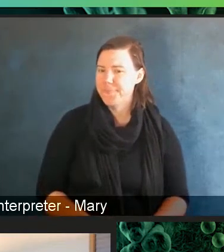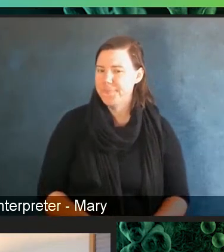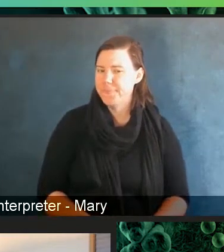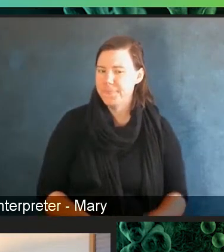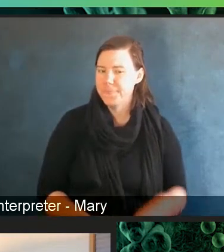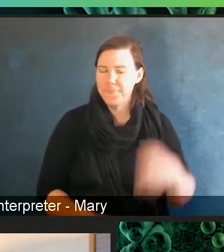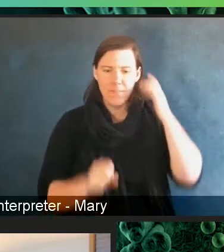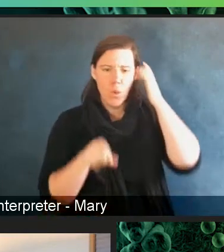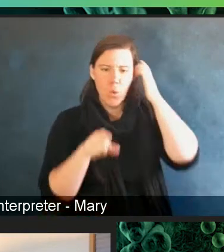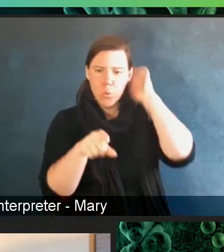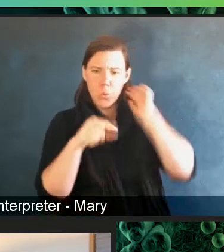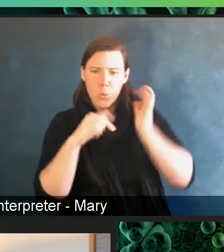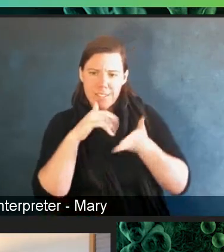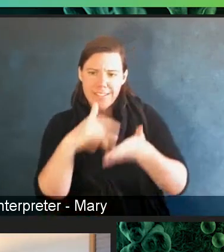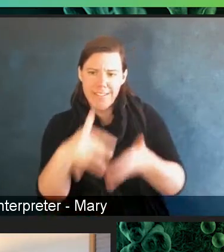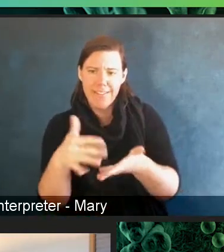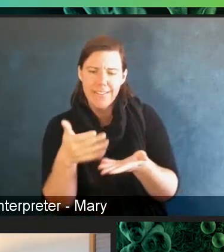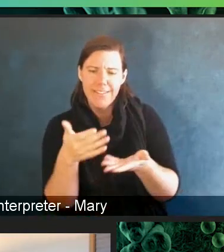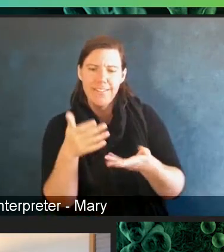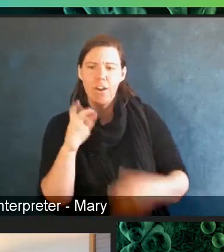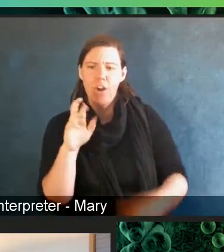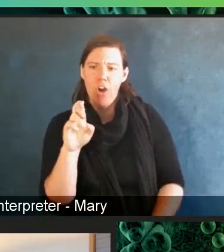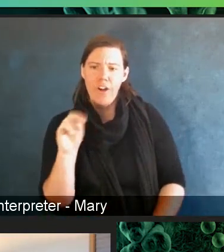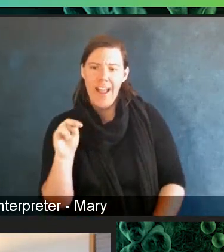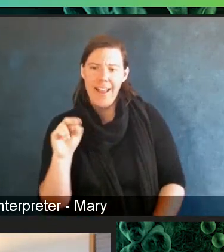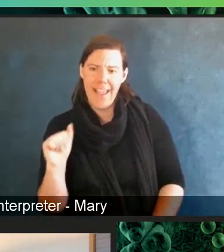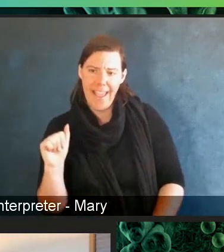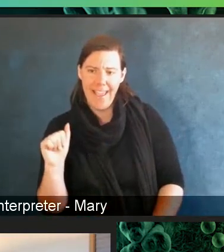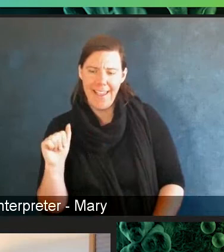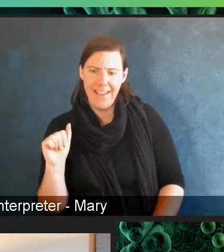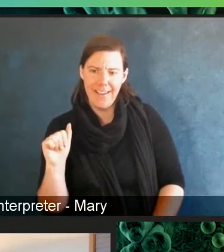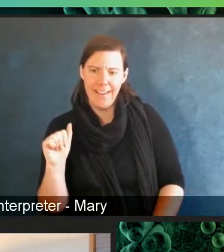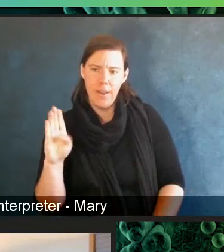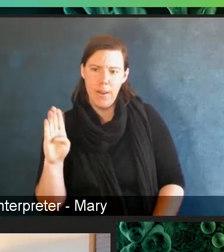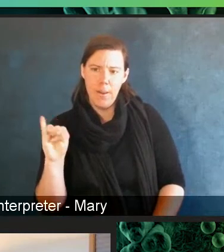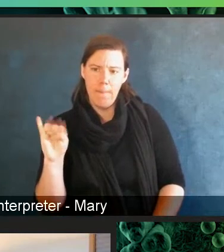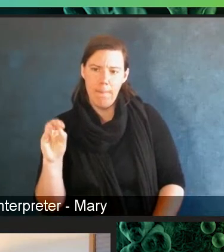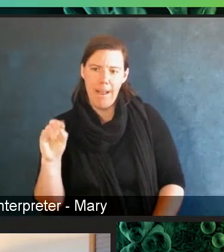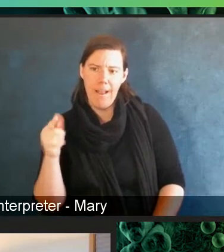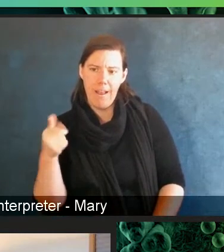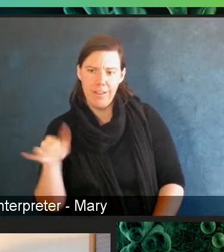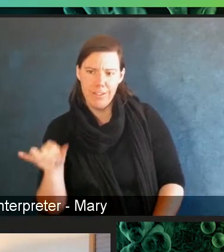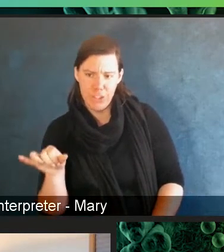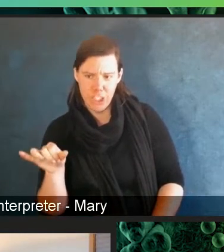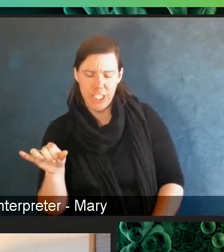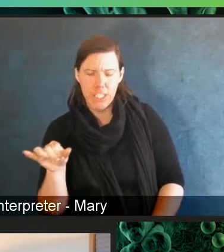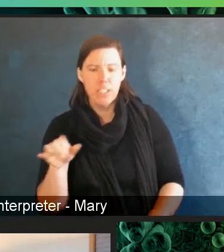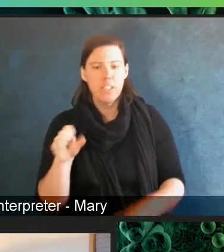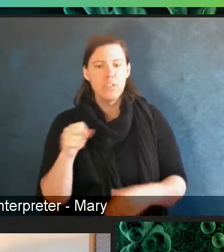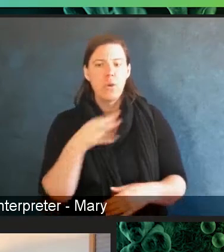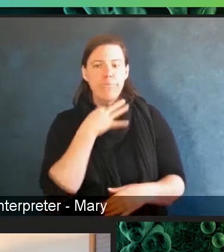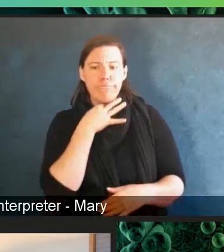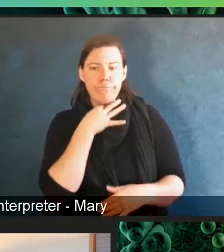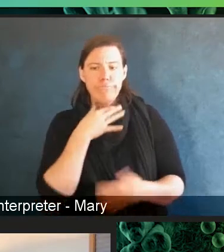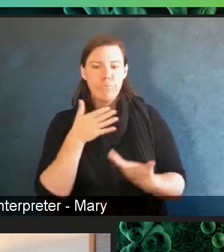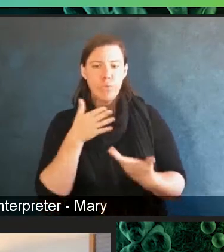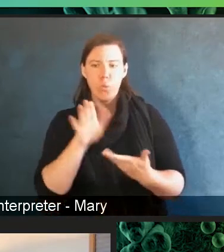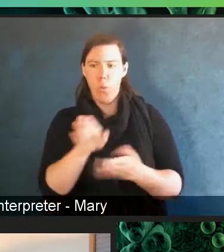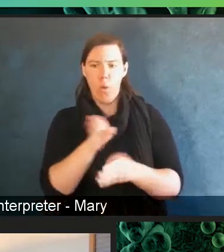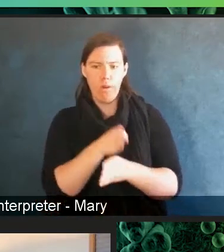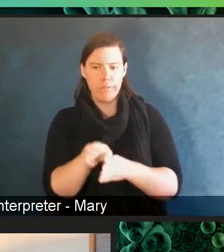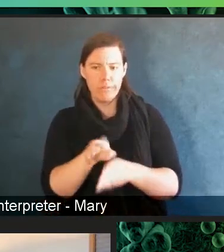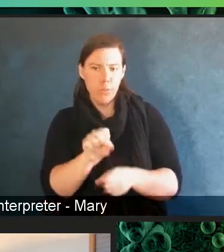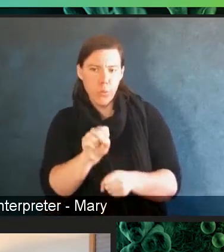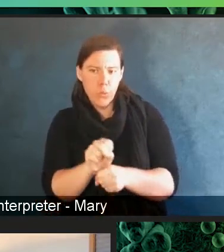biology. Tell me a little bit about what you're doing with RNA and how RNA processing is important, and what are you learning? It's a great